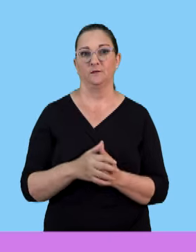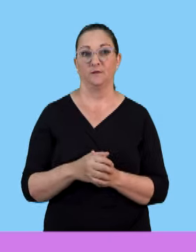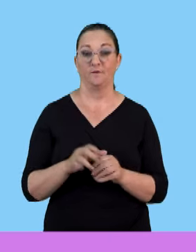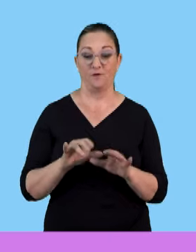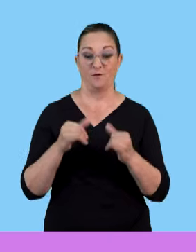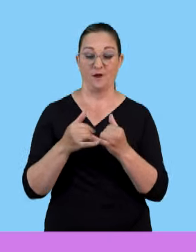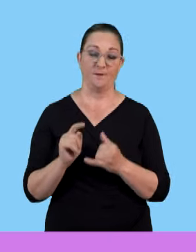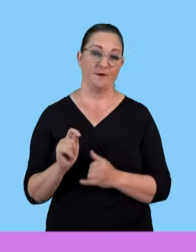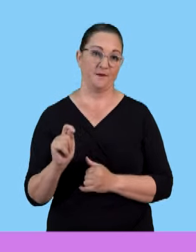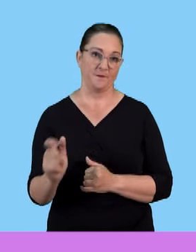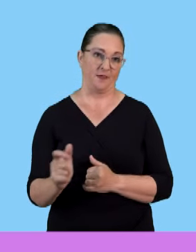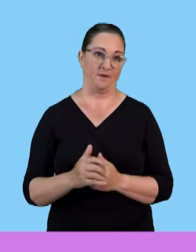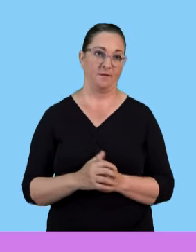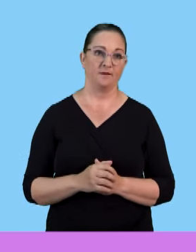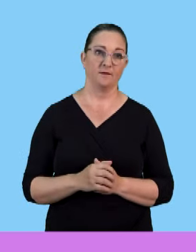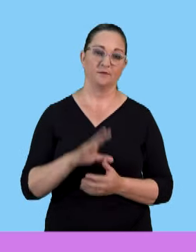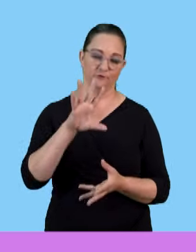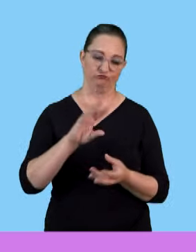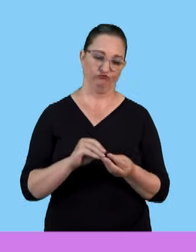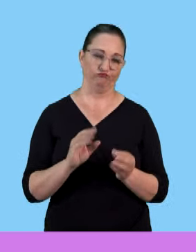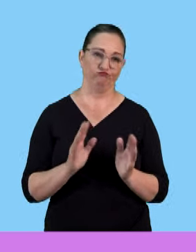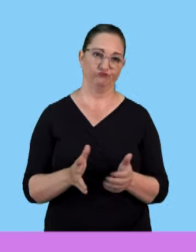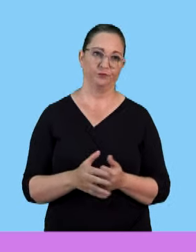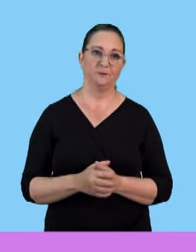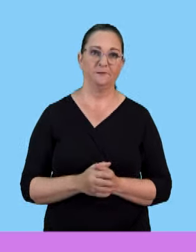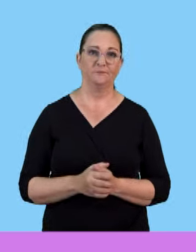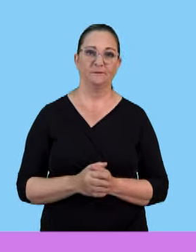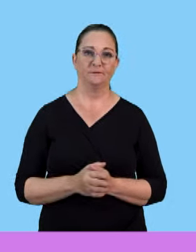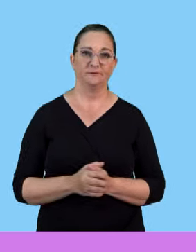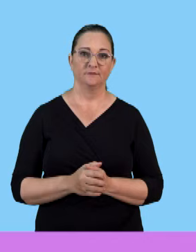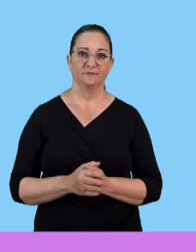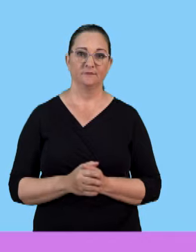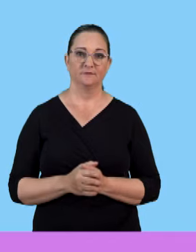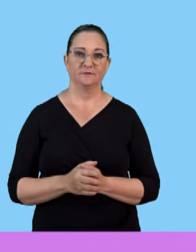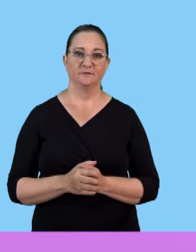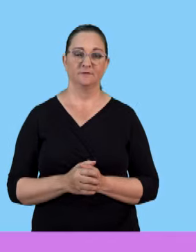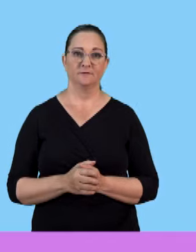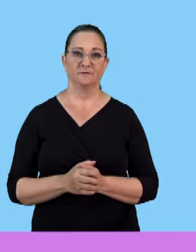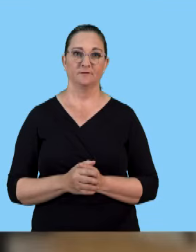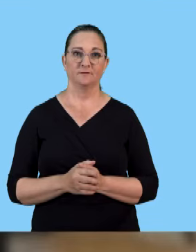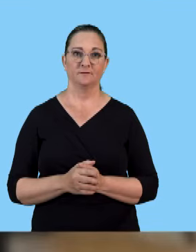340 rand, meaning this company will be paying this total amount.